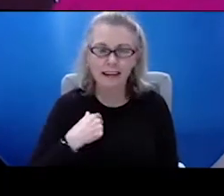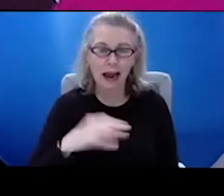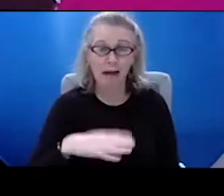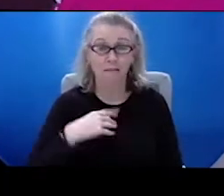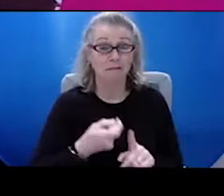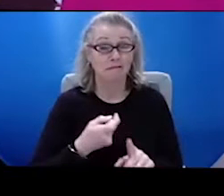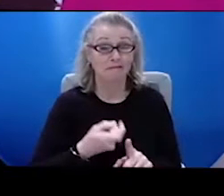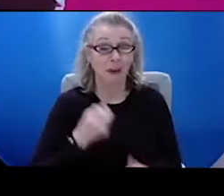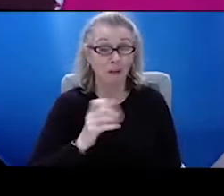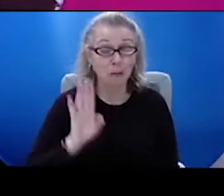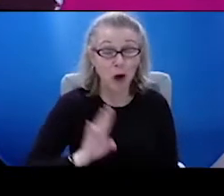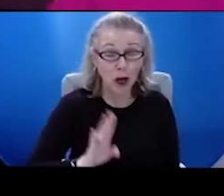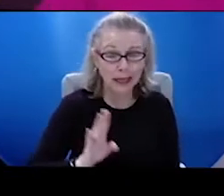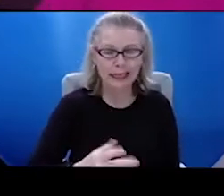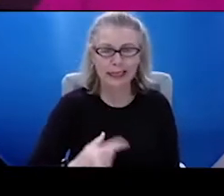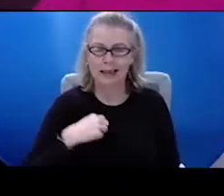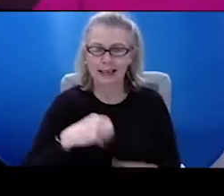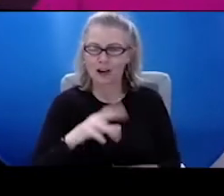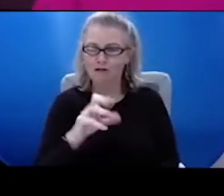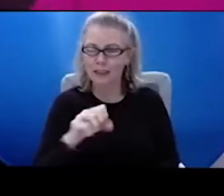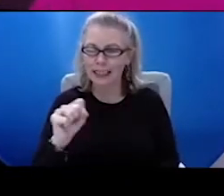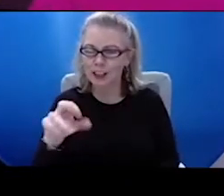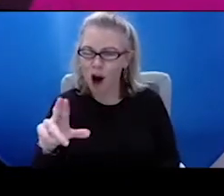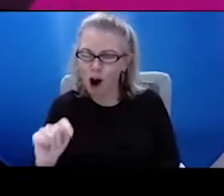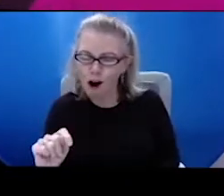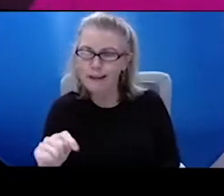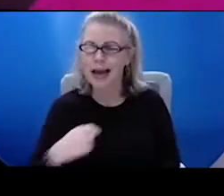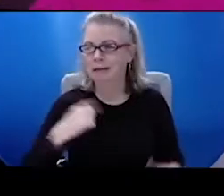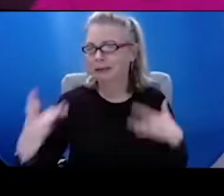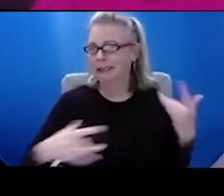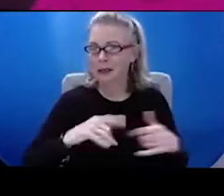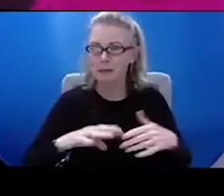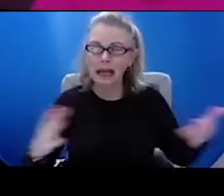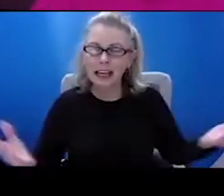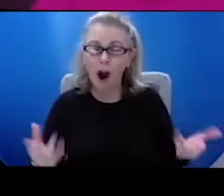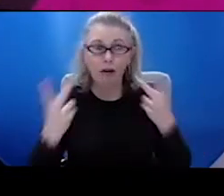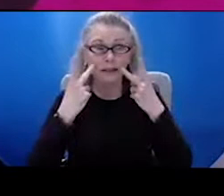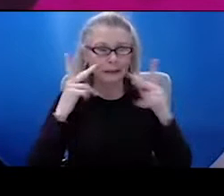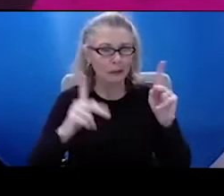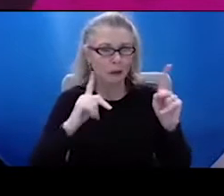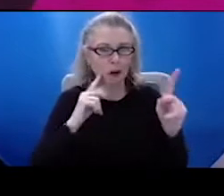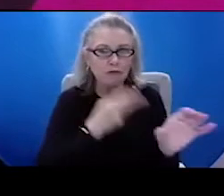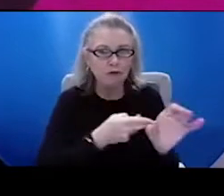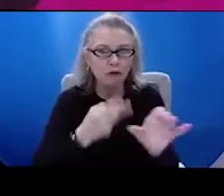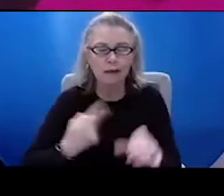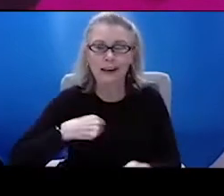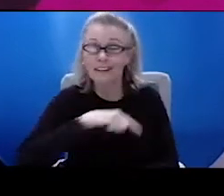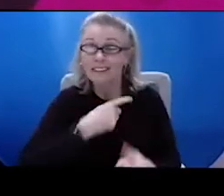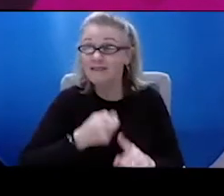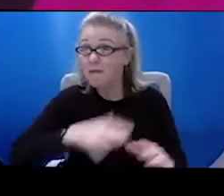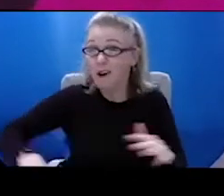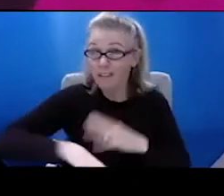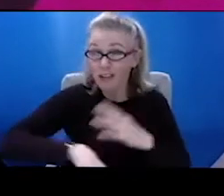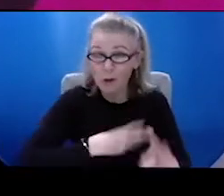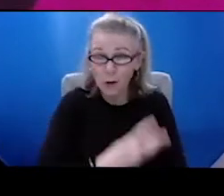be here with these esteemed panelists that are coming from all over the world today. So first, we have